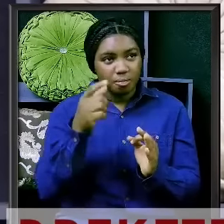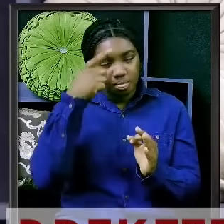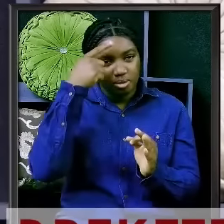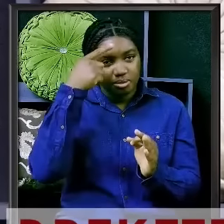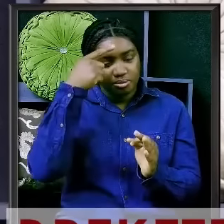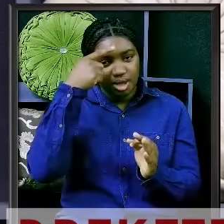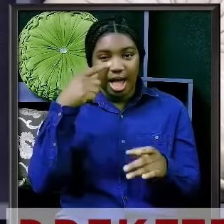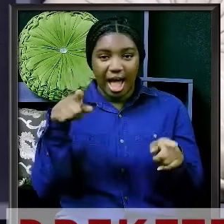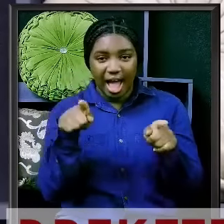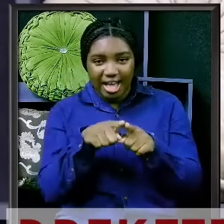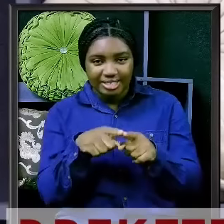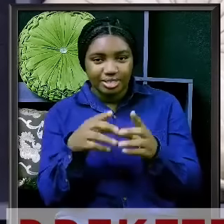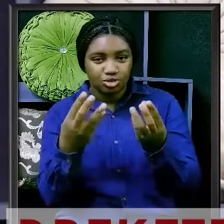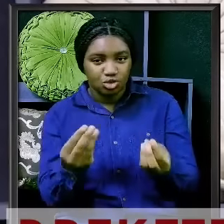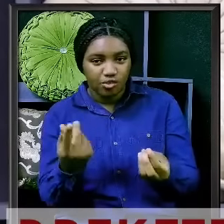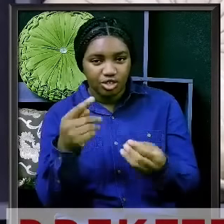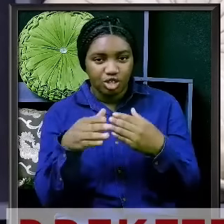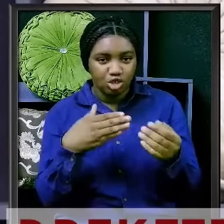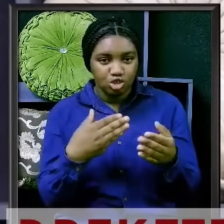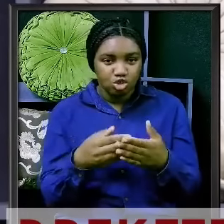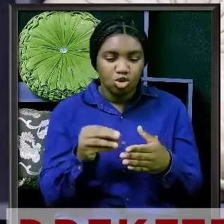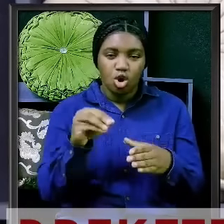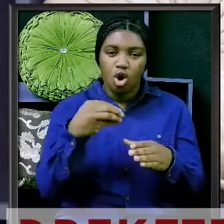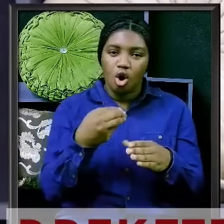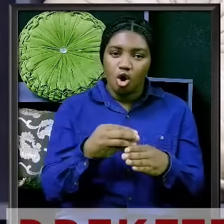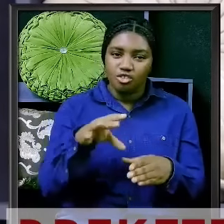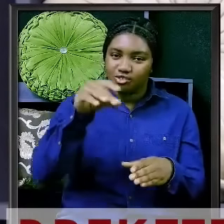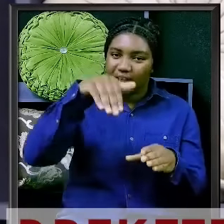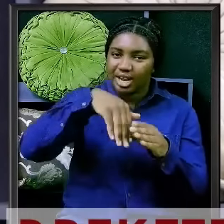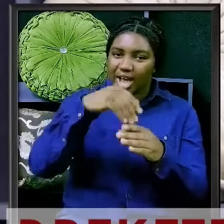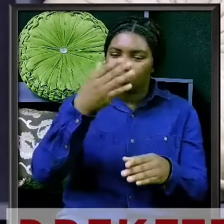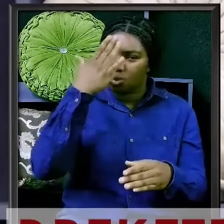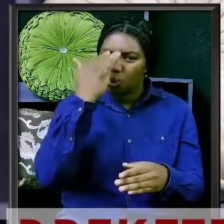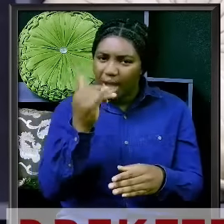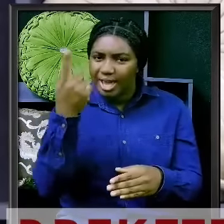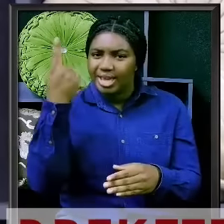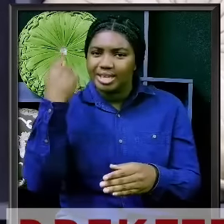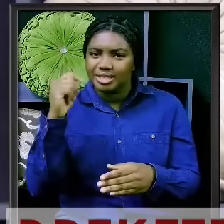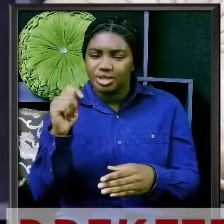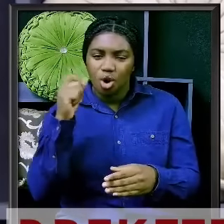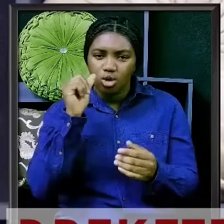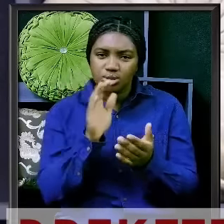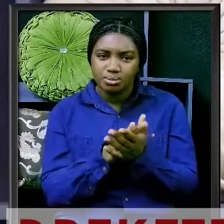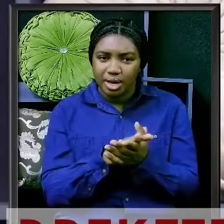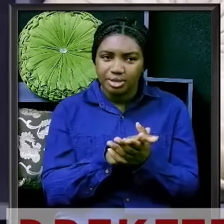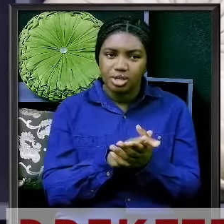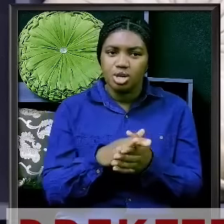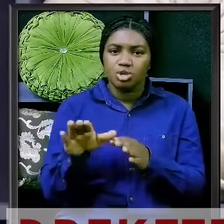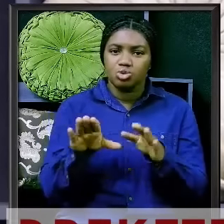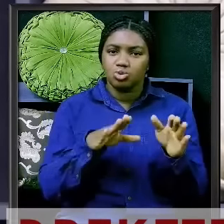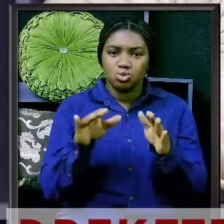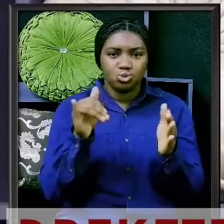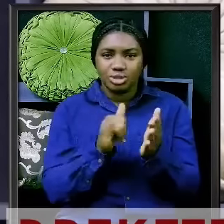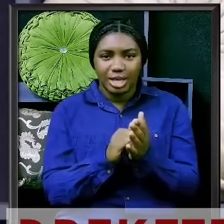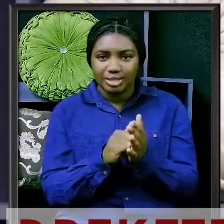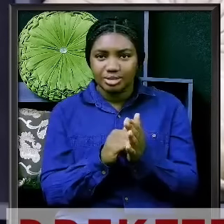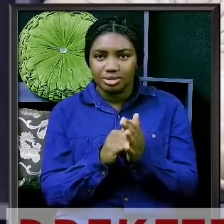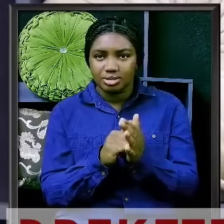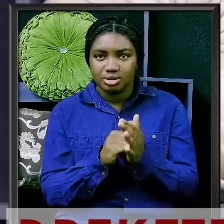settling the issue or trying to find out exactly why the husband went to the extent of beating